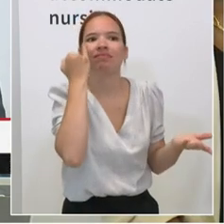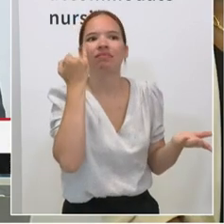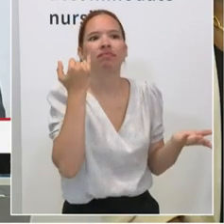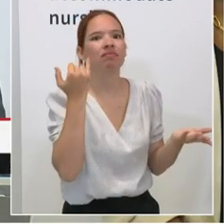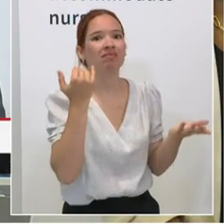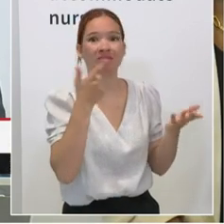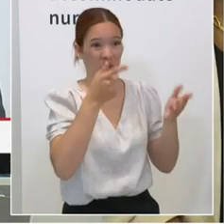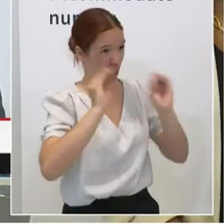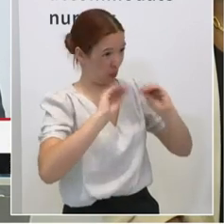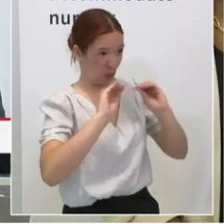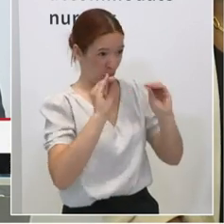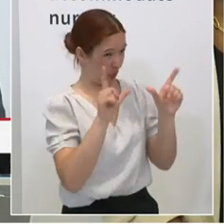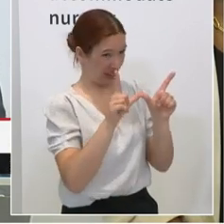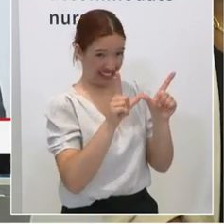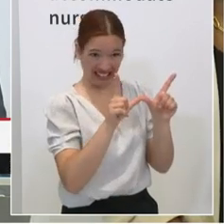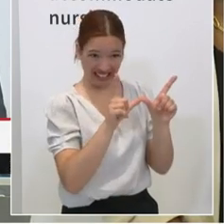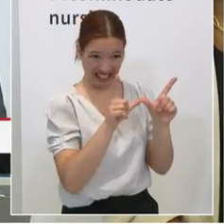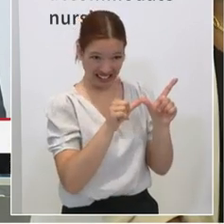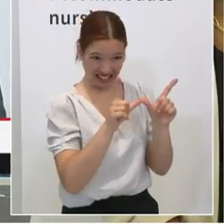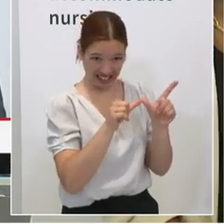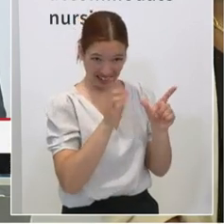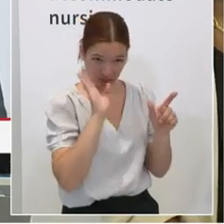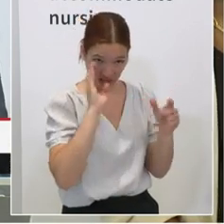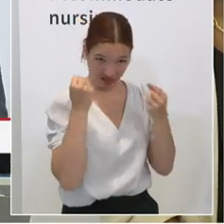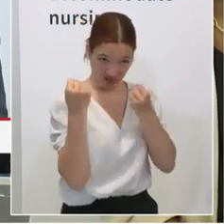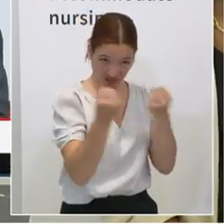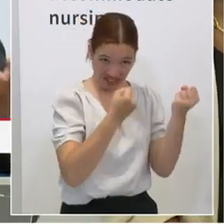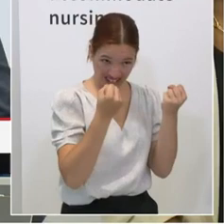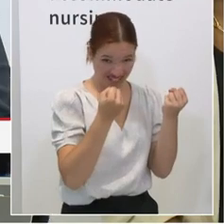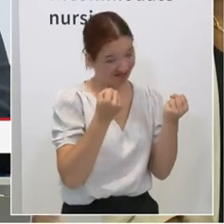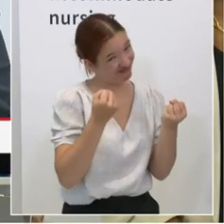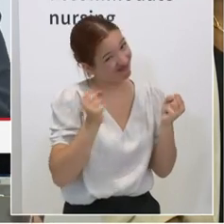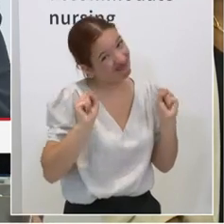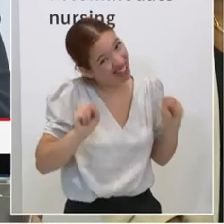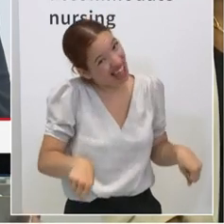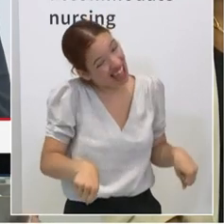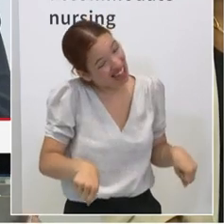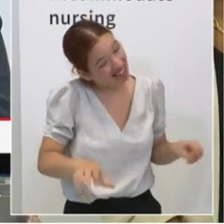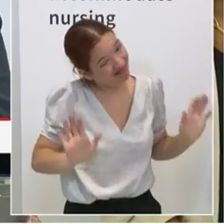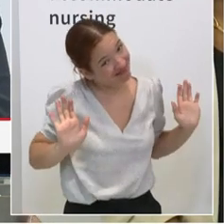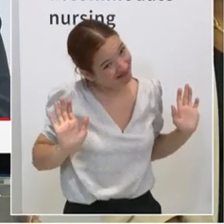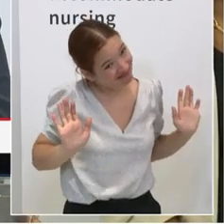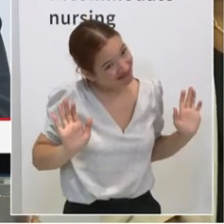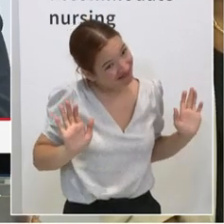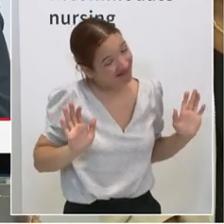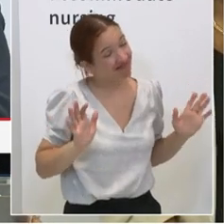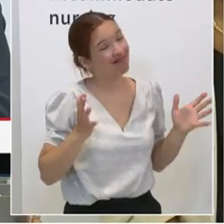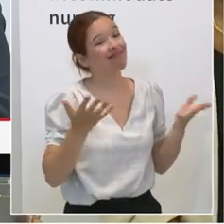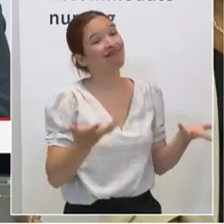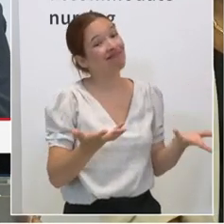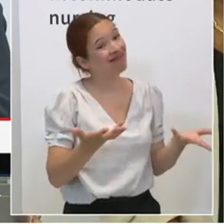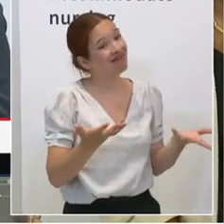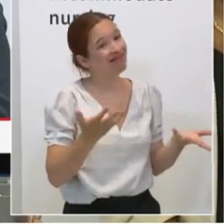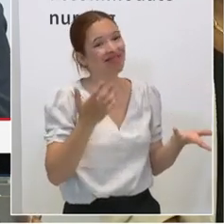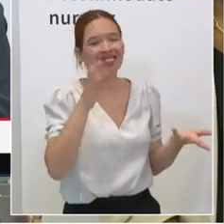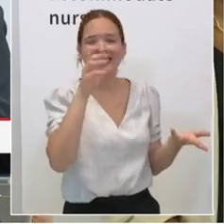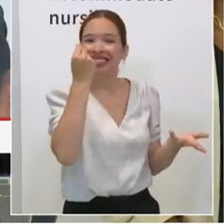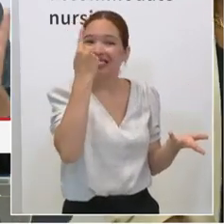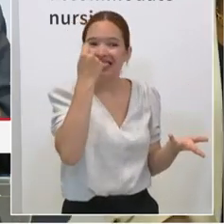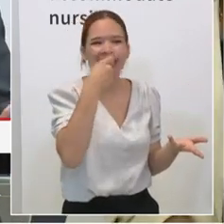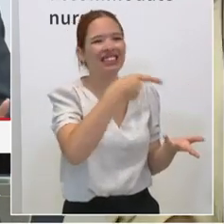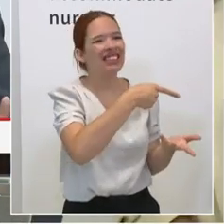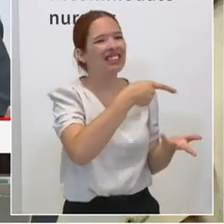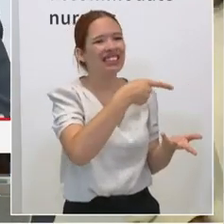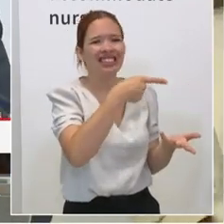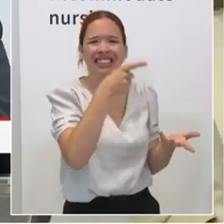knows that, but we do know that she ran from the police at rates of reported over 100 miles an hour and killed 3 people.